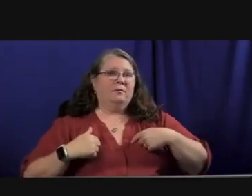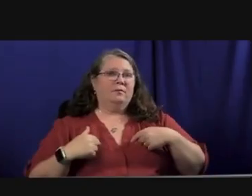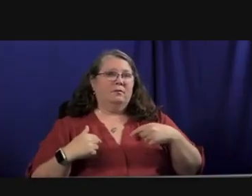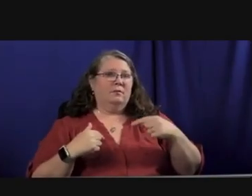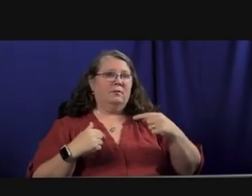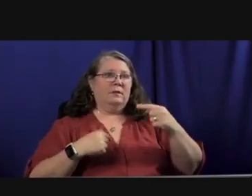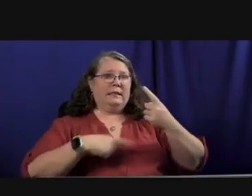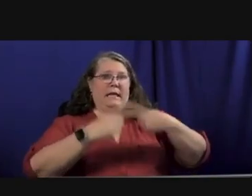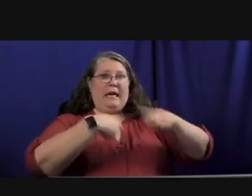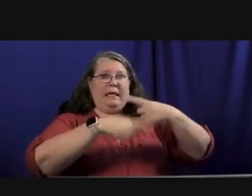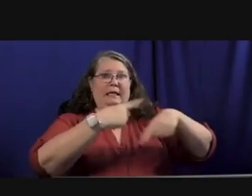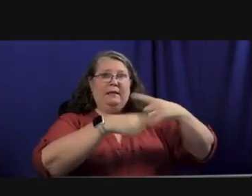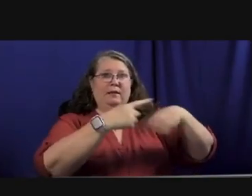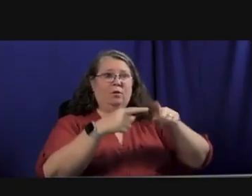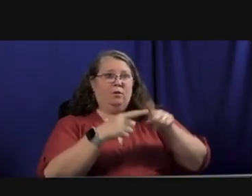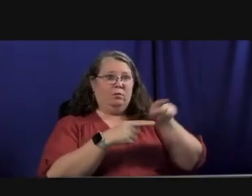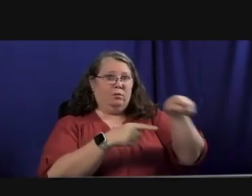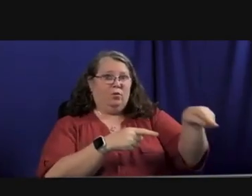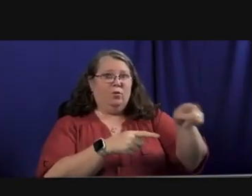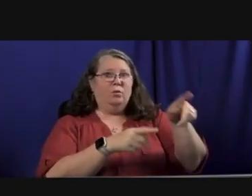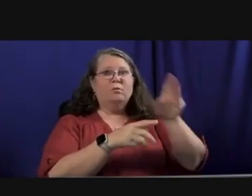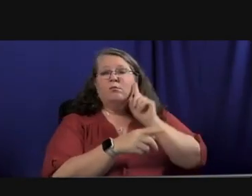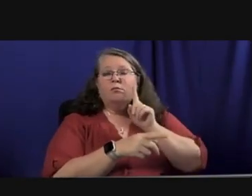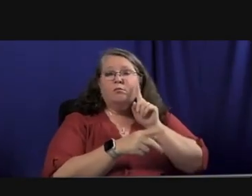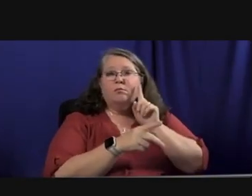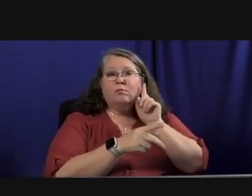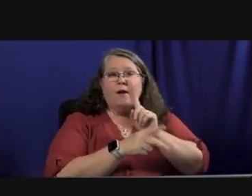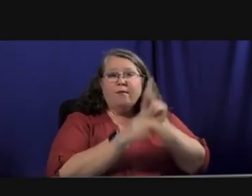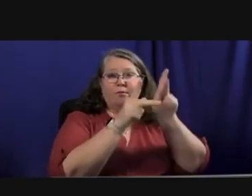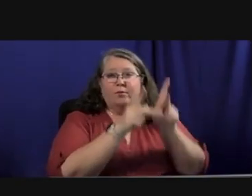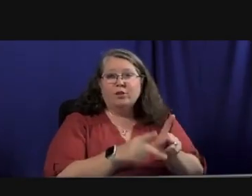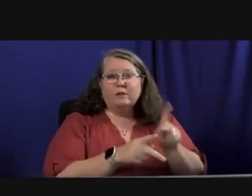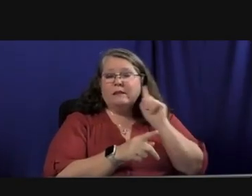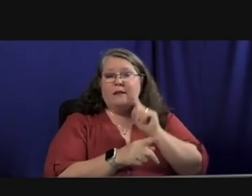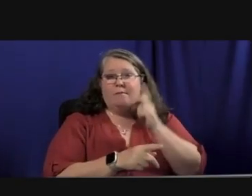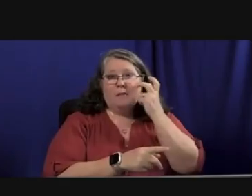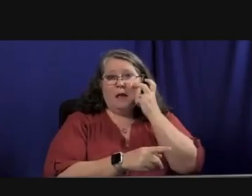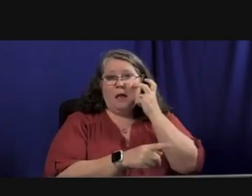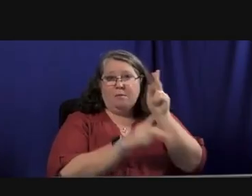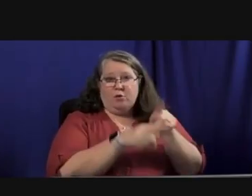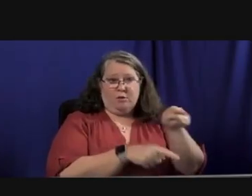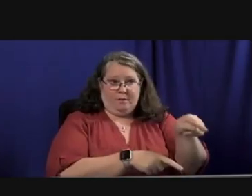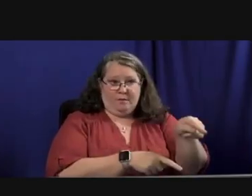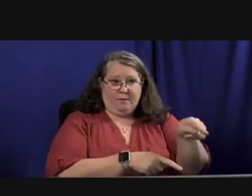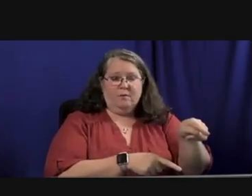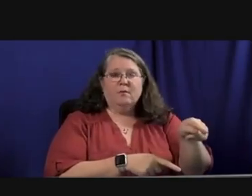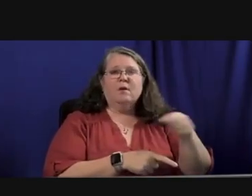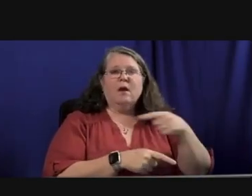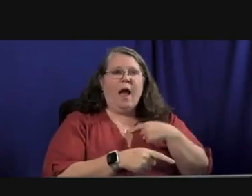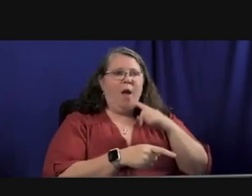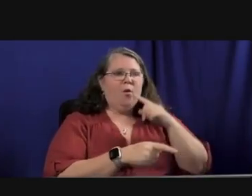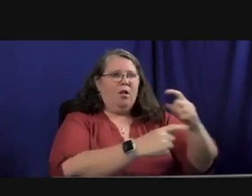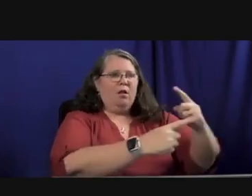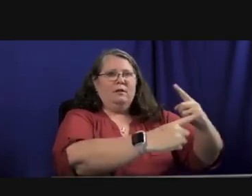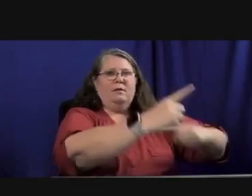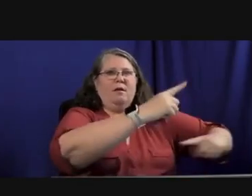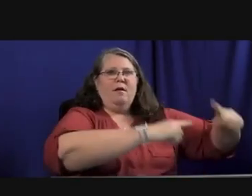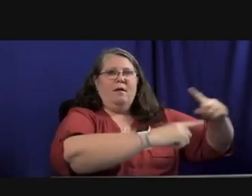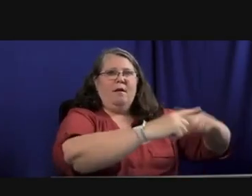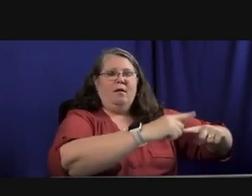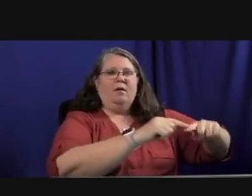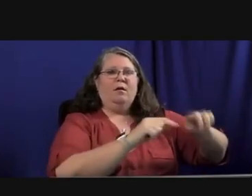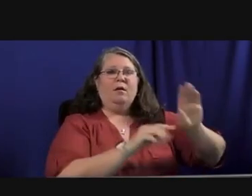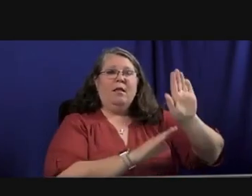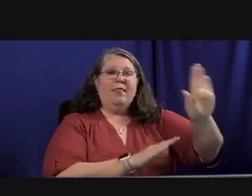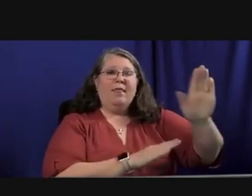Here's an example of that as far as signing through a deaf person, and then there's a deaf person and there's a deaf-blind